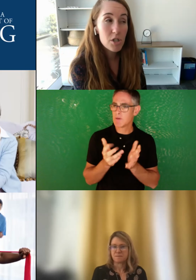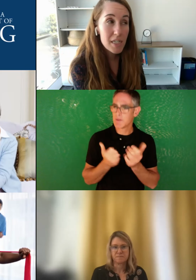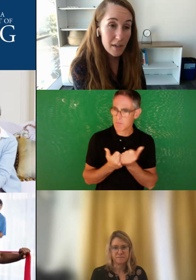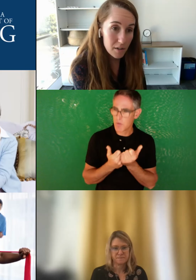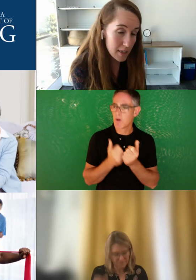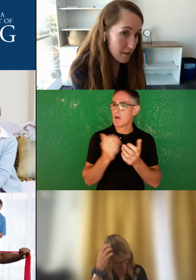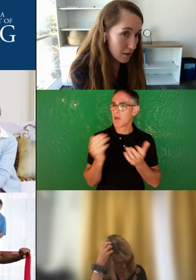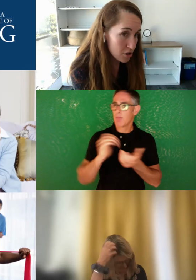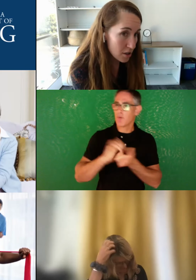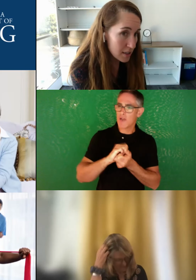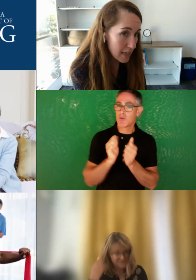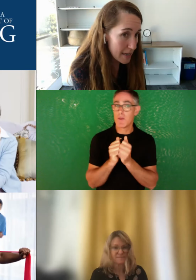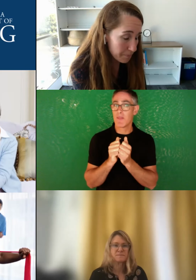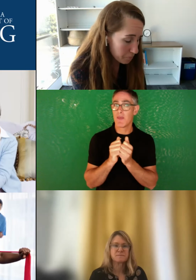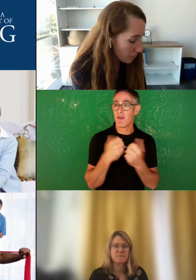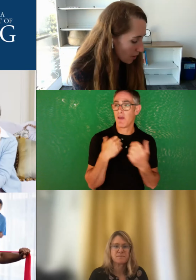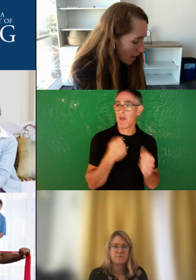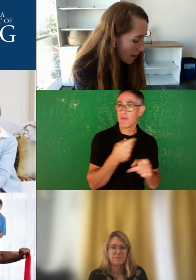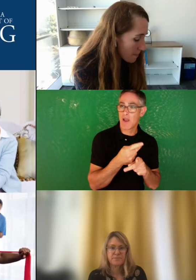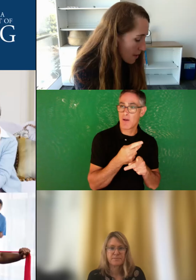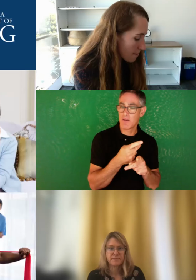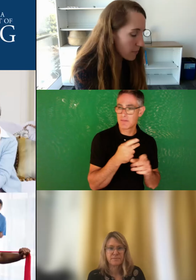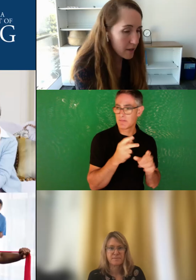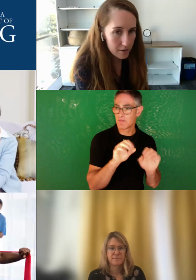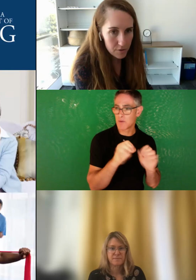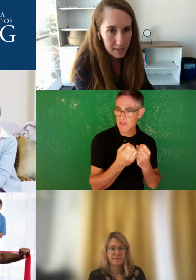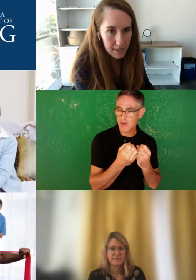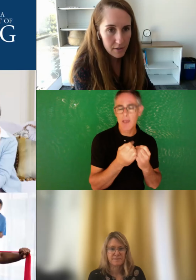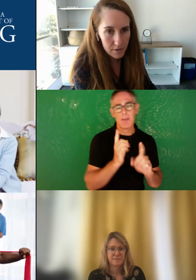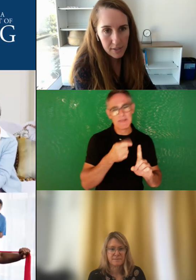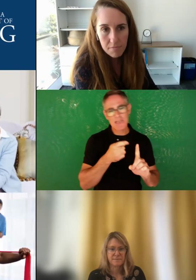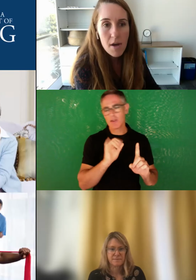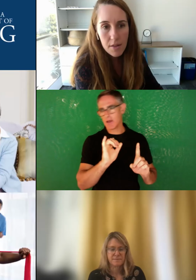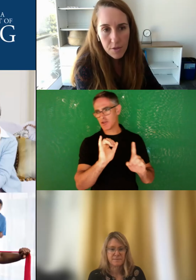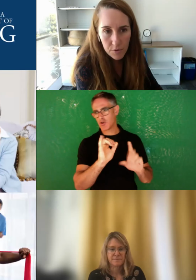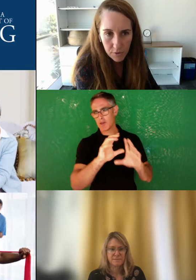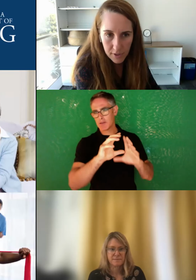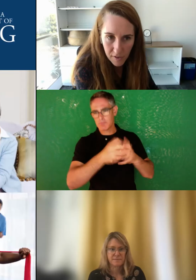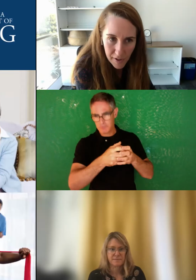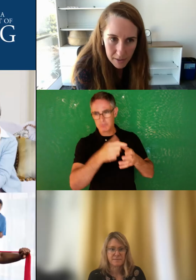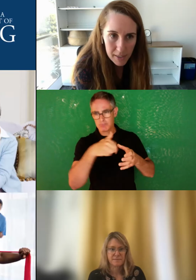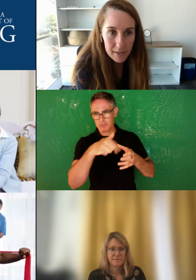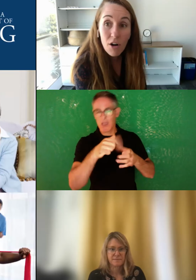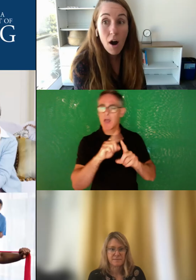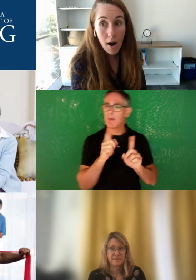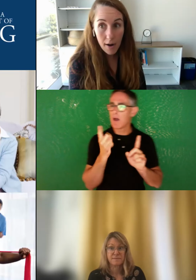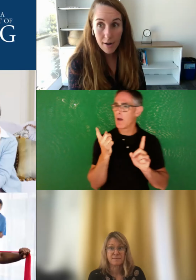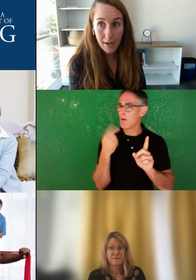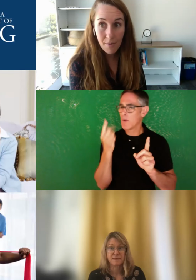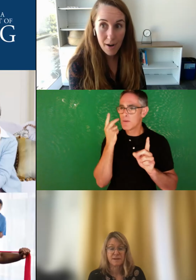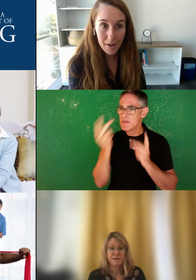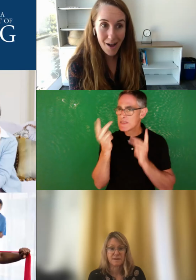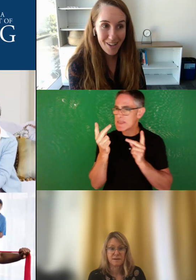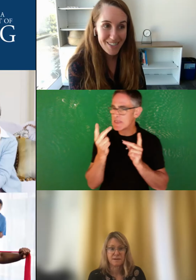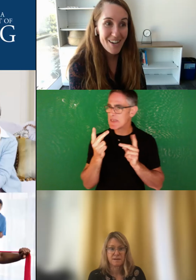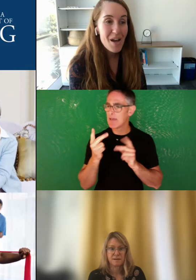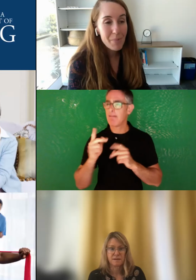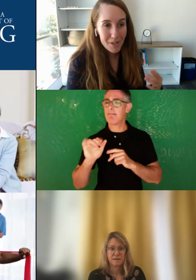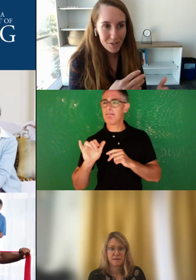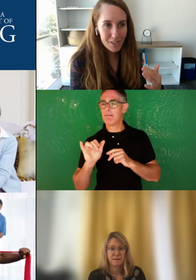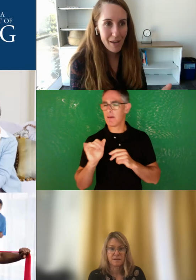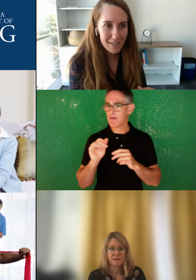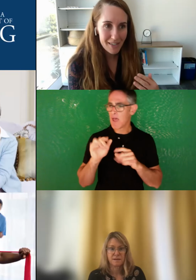organizations, particularly on the insurance side. But we also see signals that those sorts of investments that are hard, like I want to acknowledge